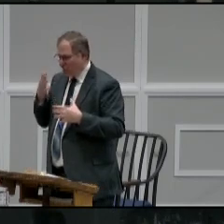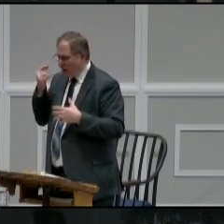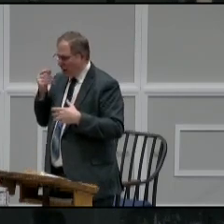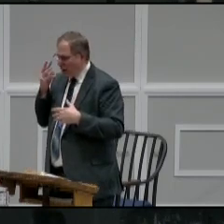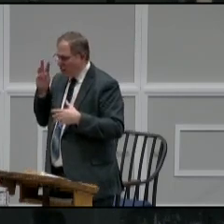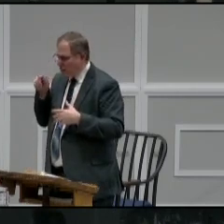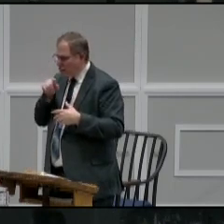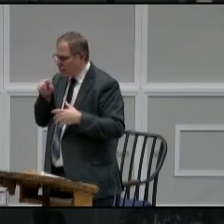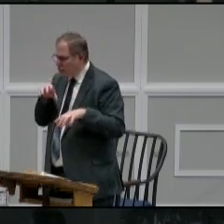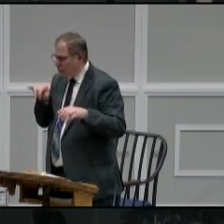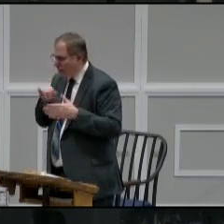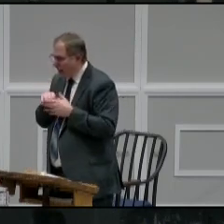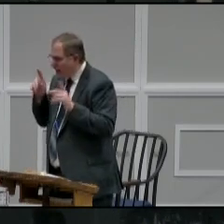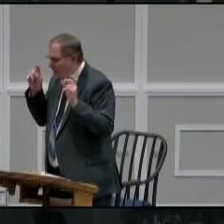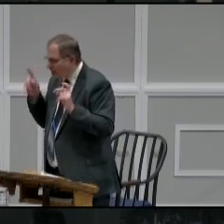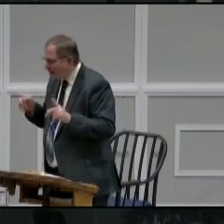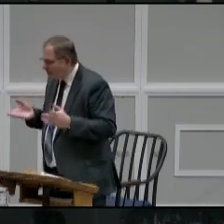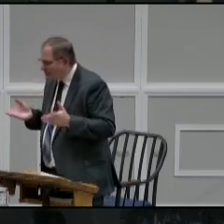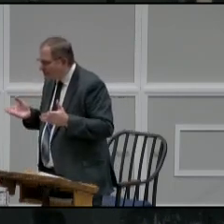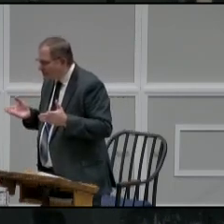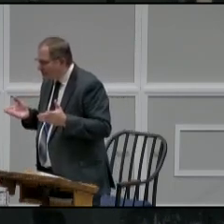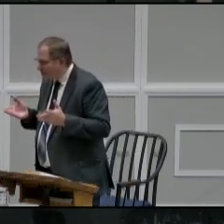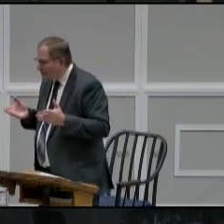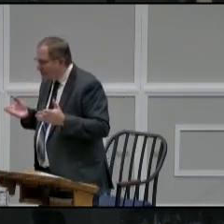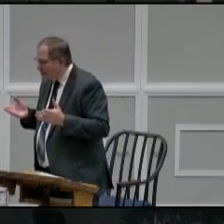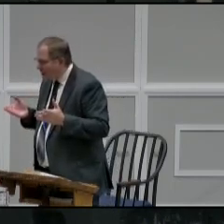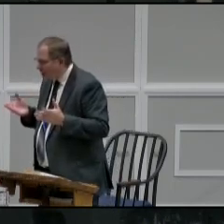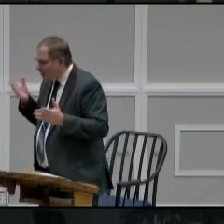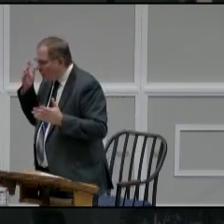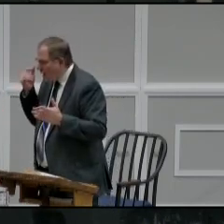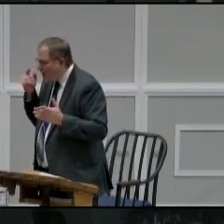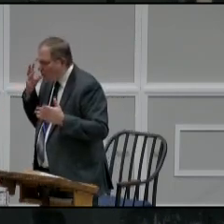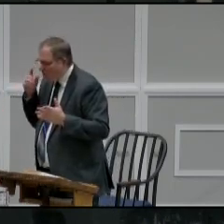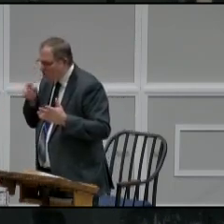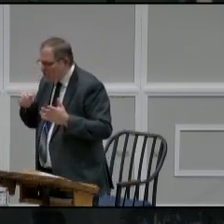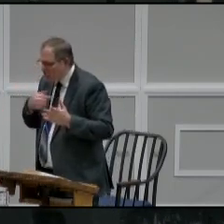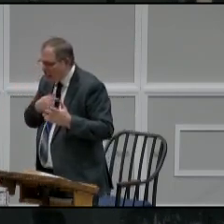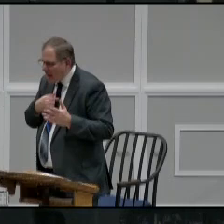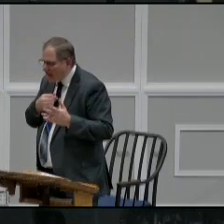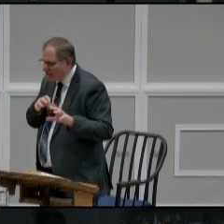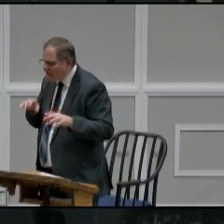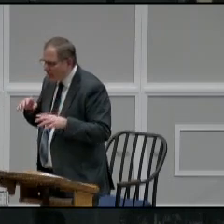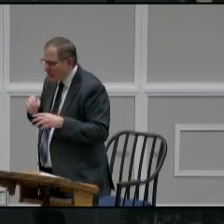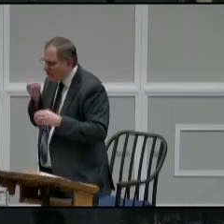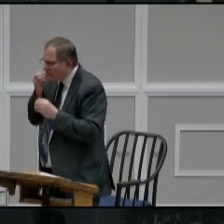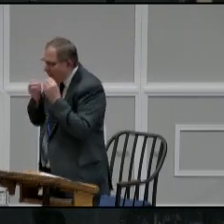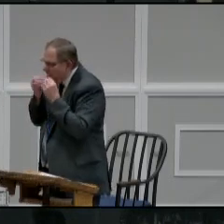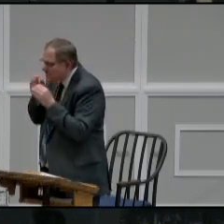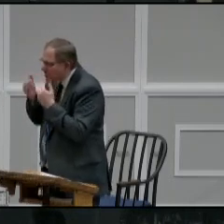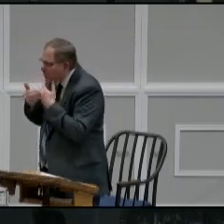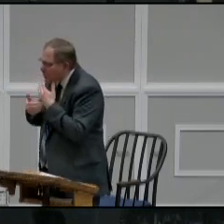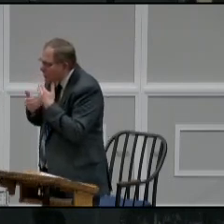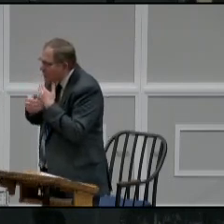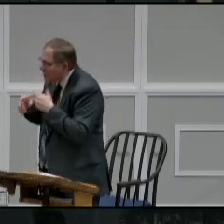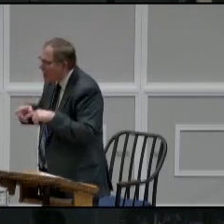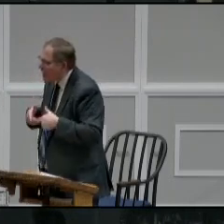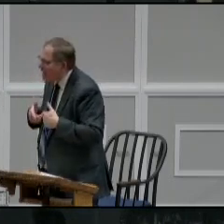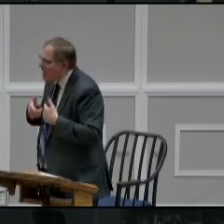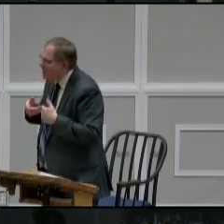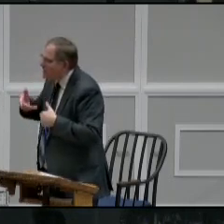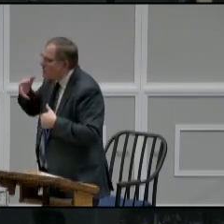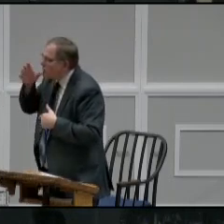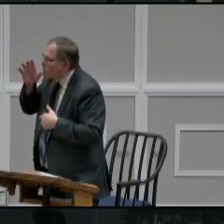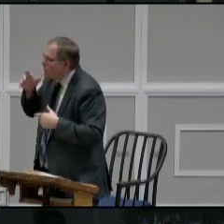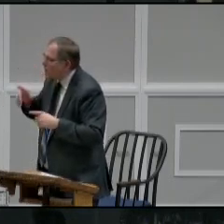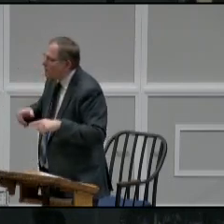church, when we've tasted the bread of life and drunk from the